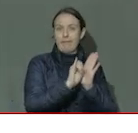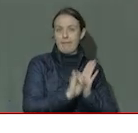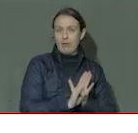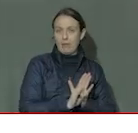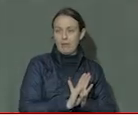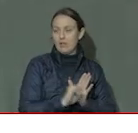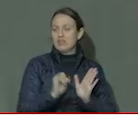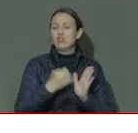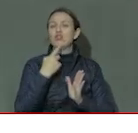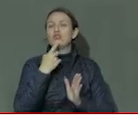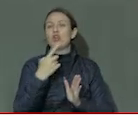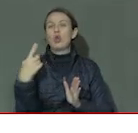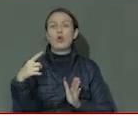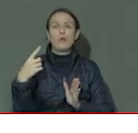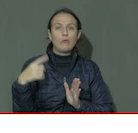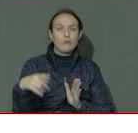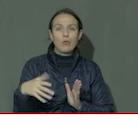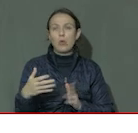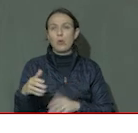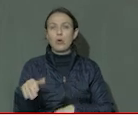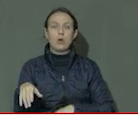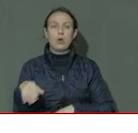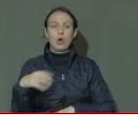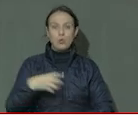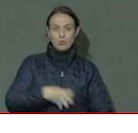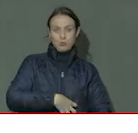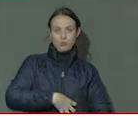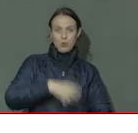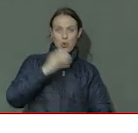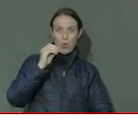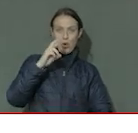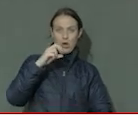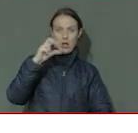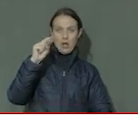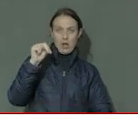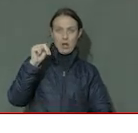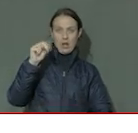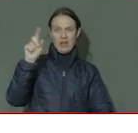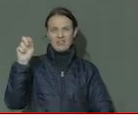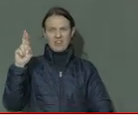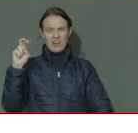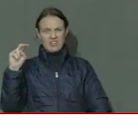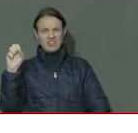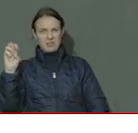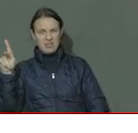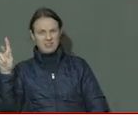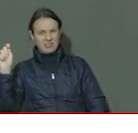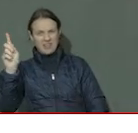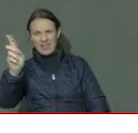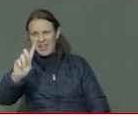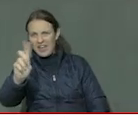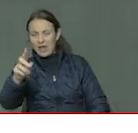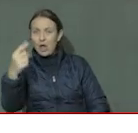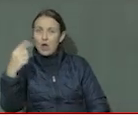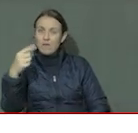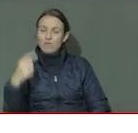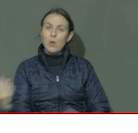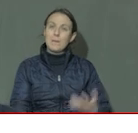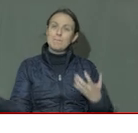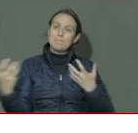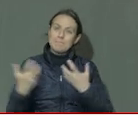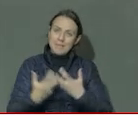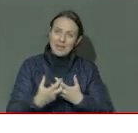for organ transplant. Don't just say for organ transplant. To establish matching tissues